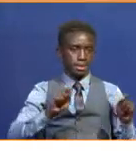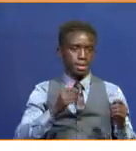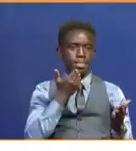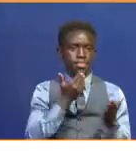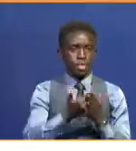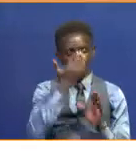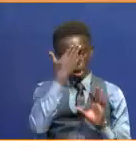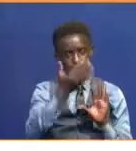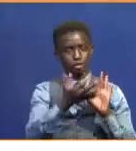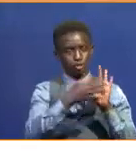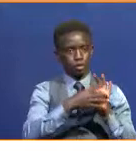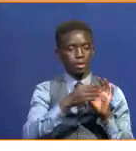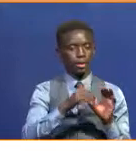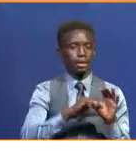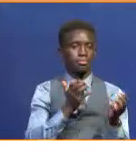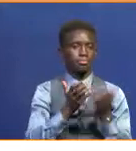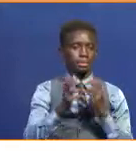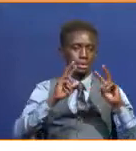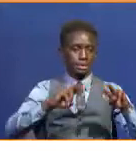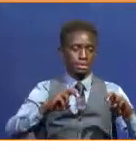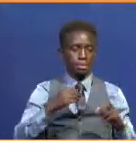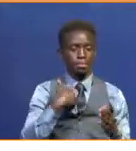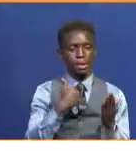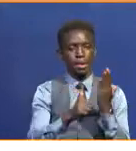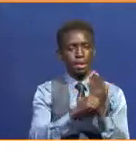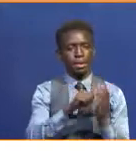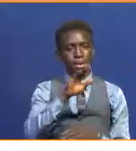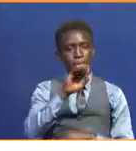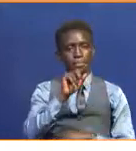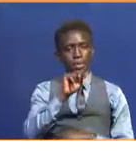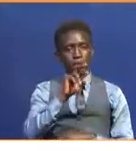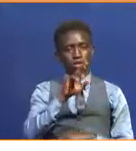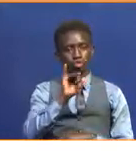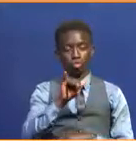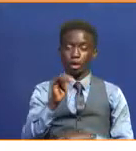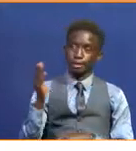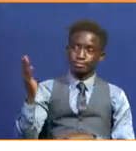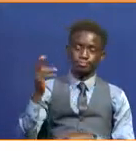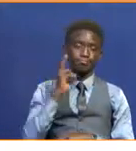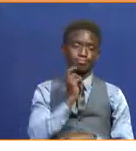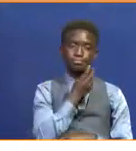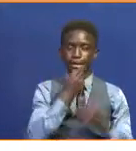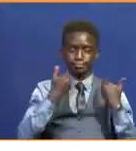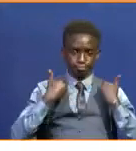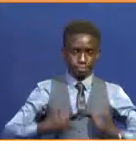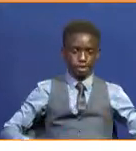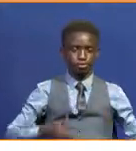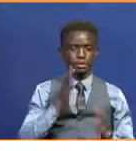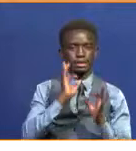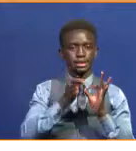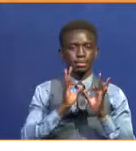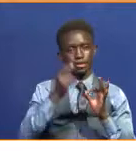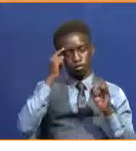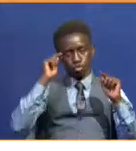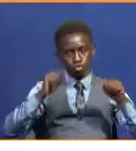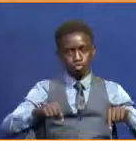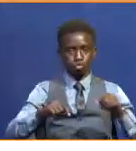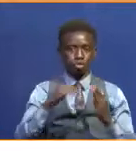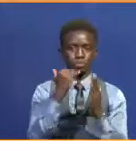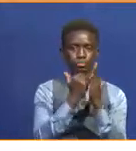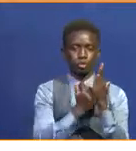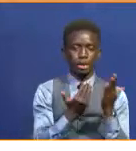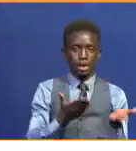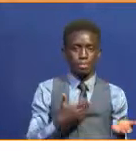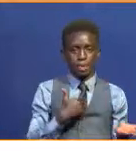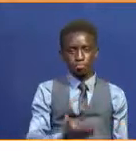us on Biz Check. My name is Ben Troy Njue, and Brian Muraru has been our sign language interpreter for this live program. I'm now giving